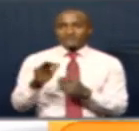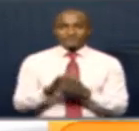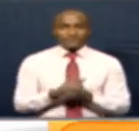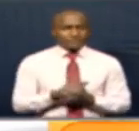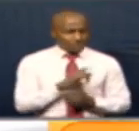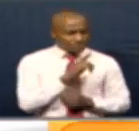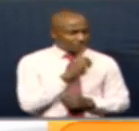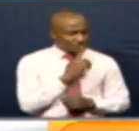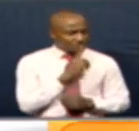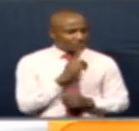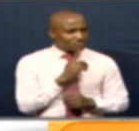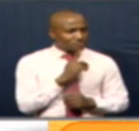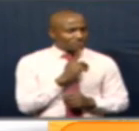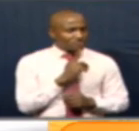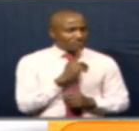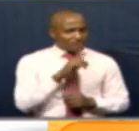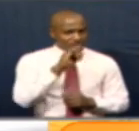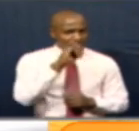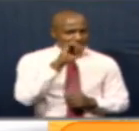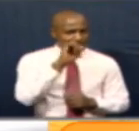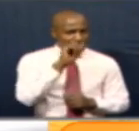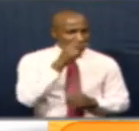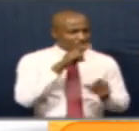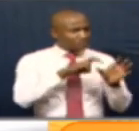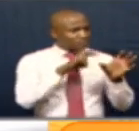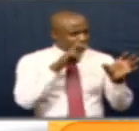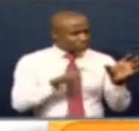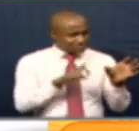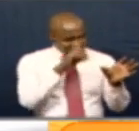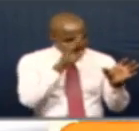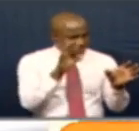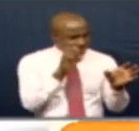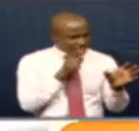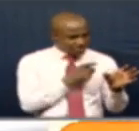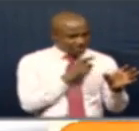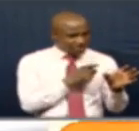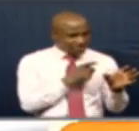say the resignation of Polycarp Igathe was?